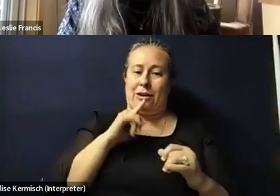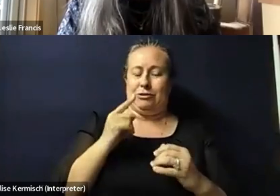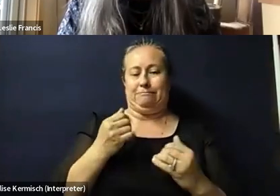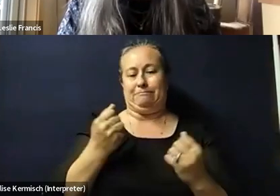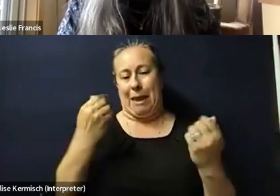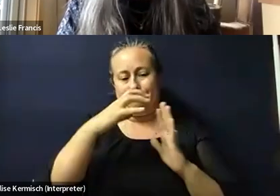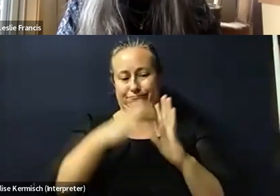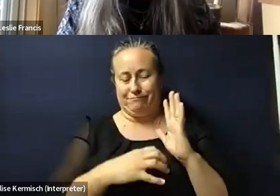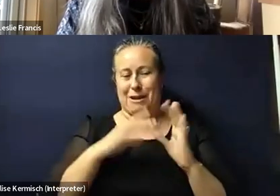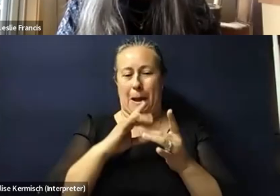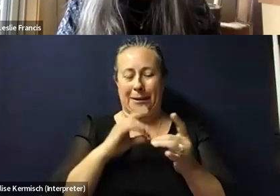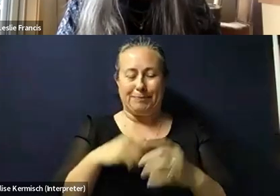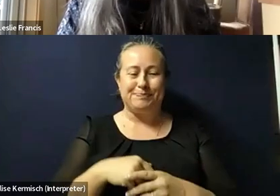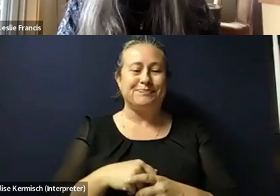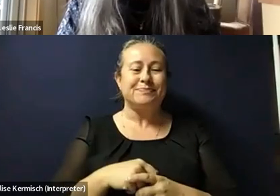comments